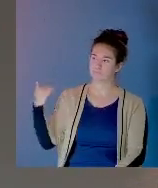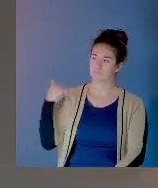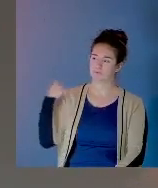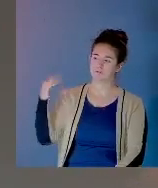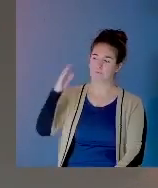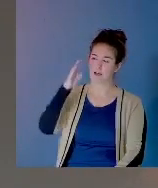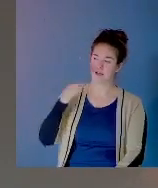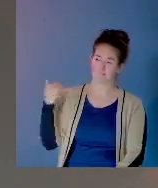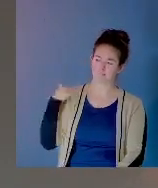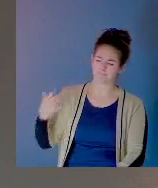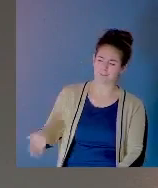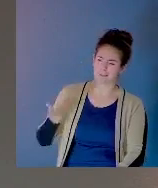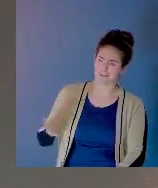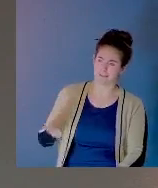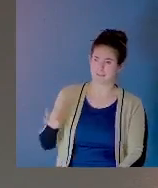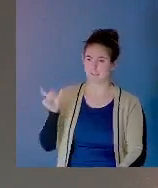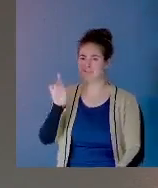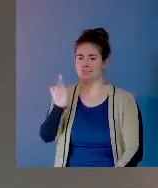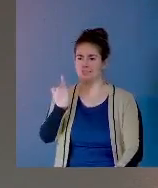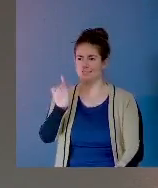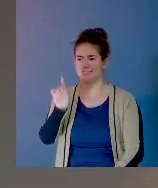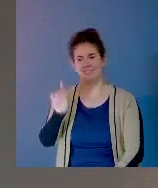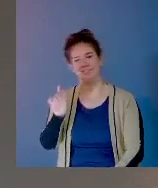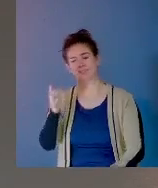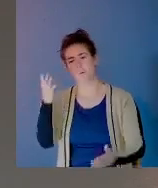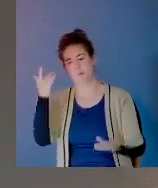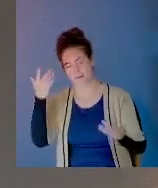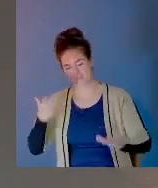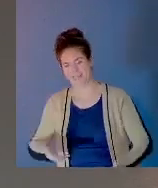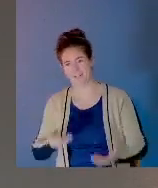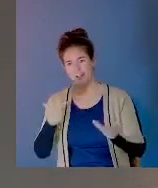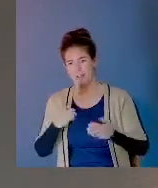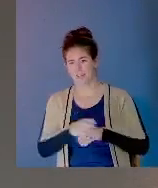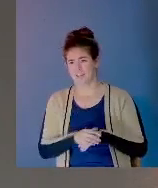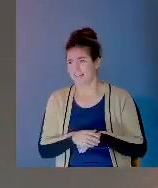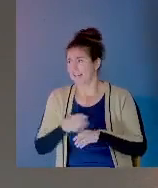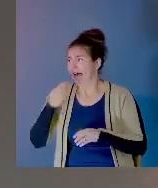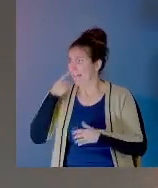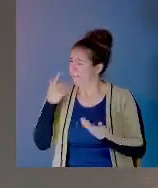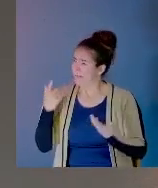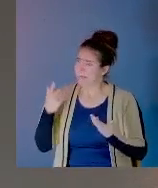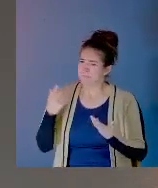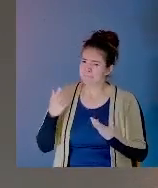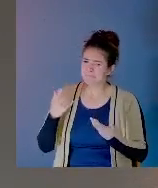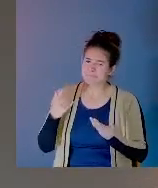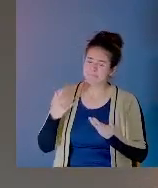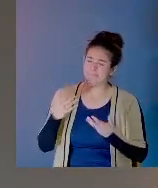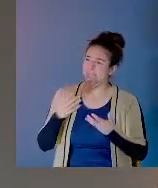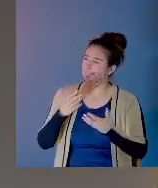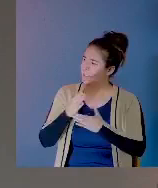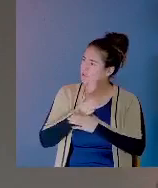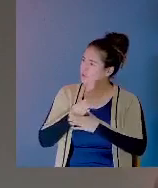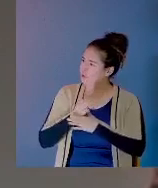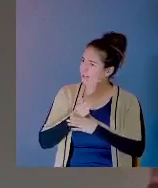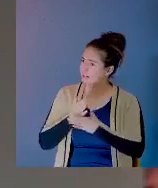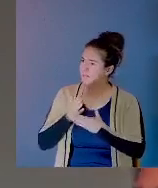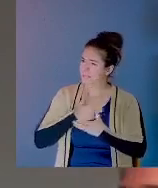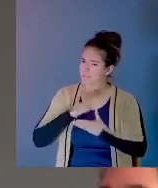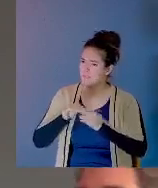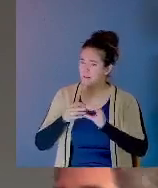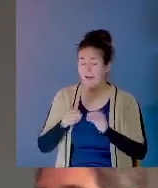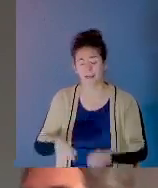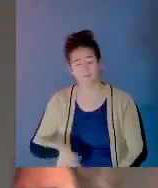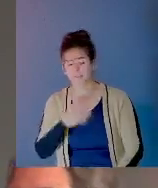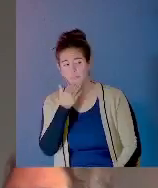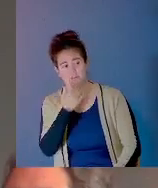there. And so I'm up here, and I think I've had my say. And I'm so thankful for this church and for you, John. I really